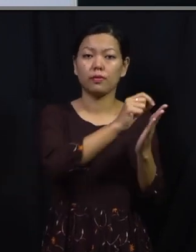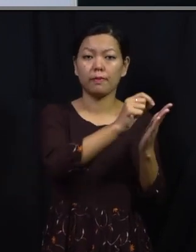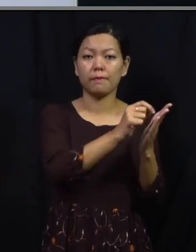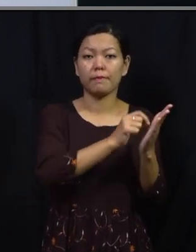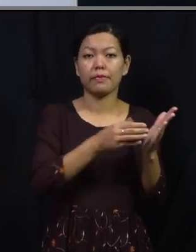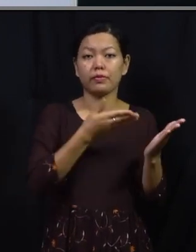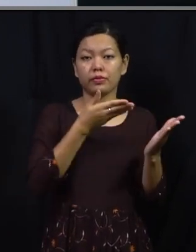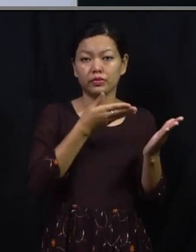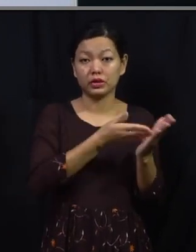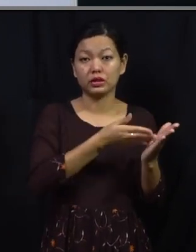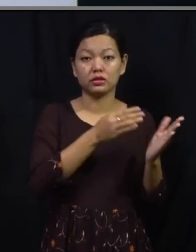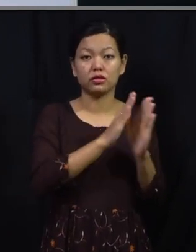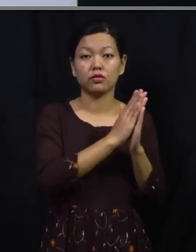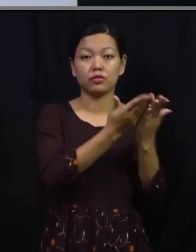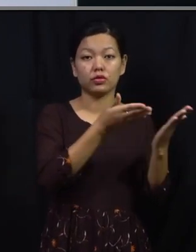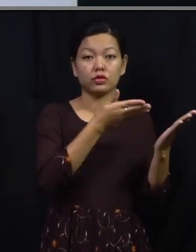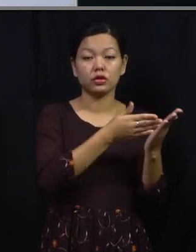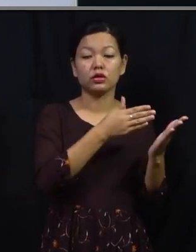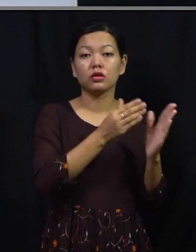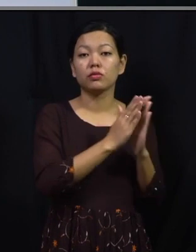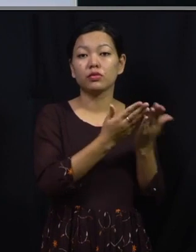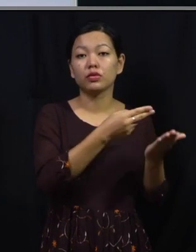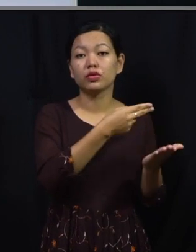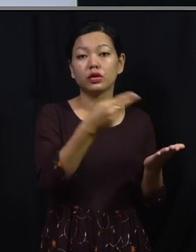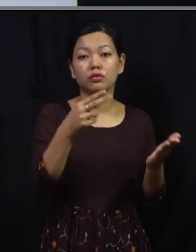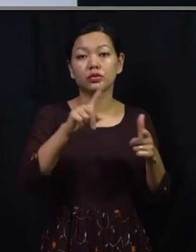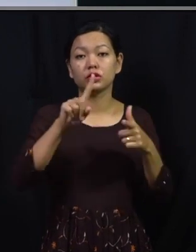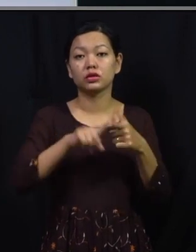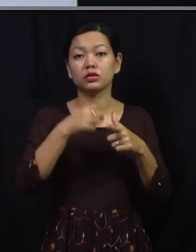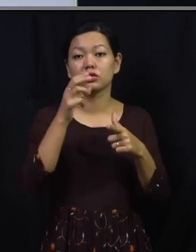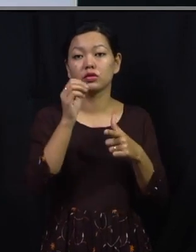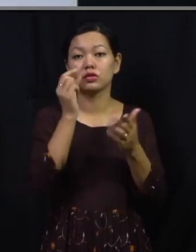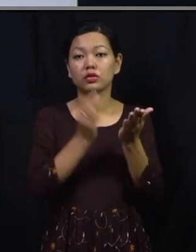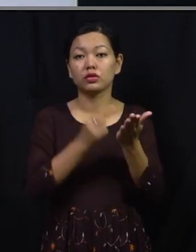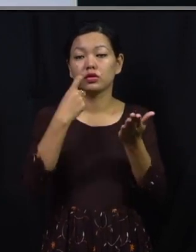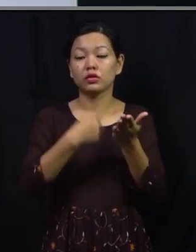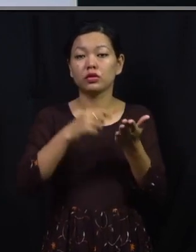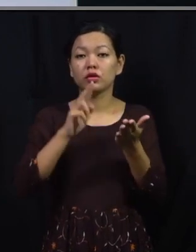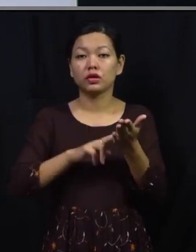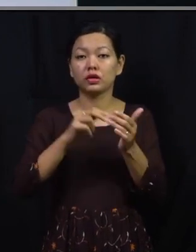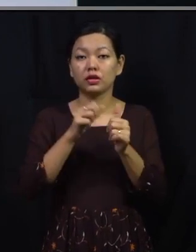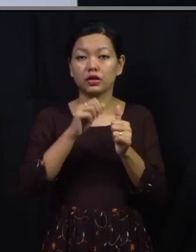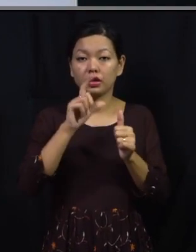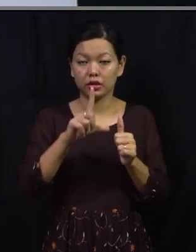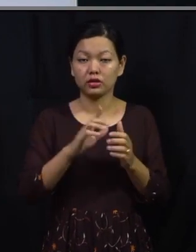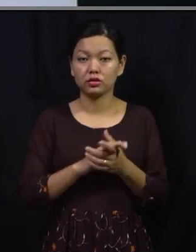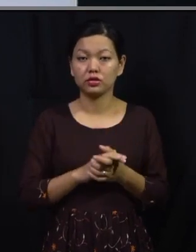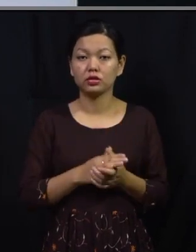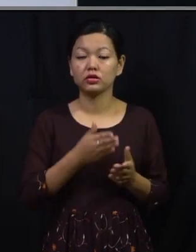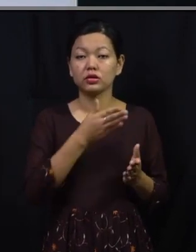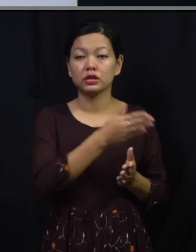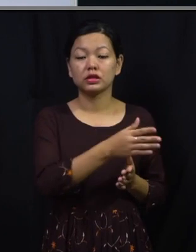So the first step or the first book of accounts that a firm maintains is journal entry or journalizing, that